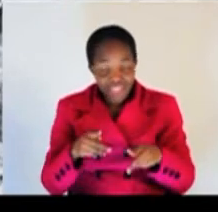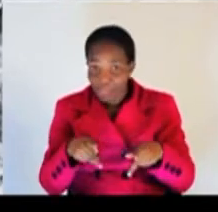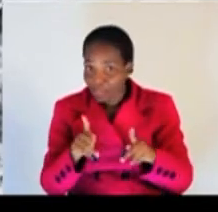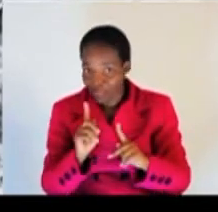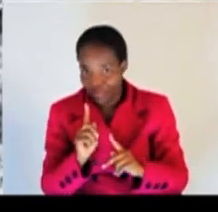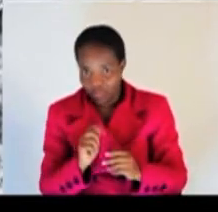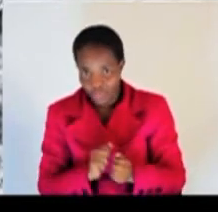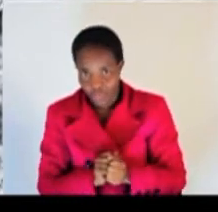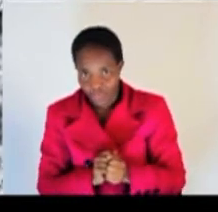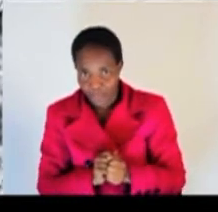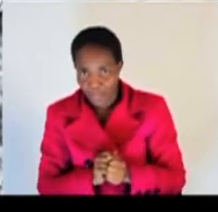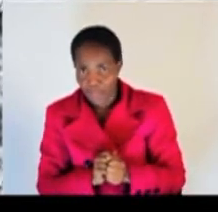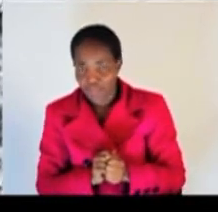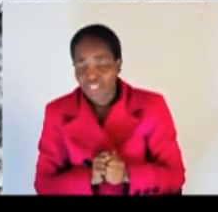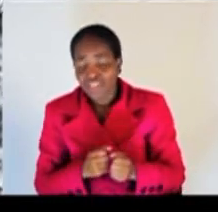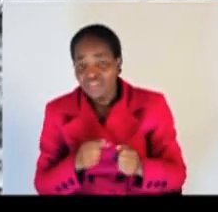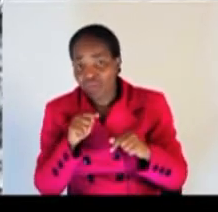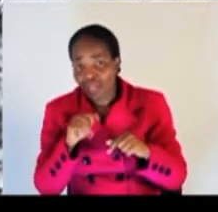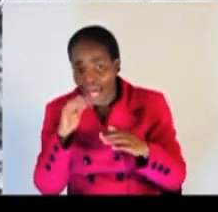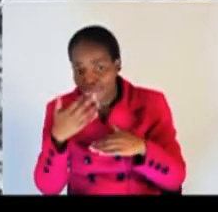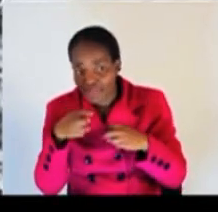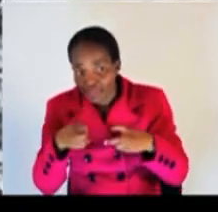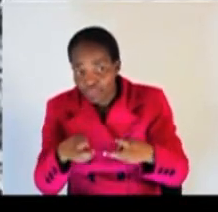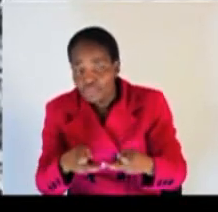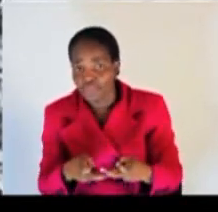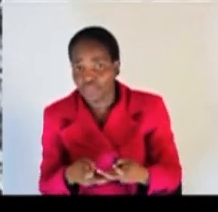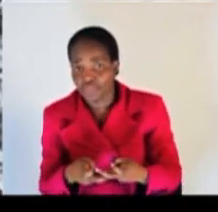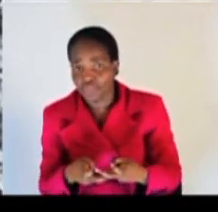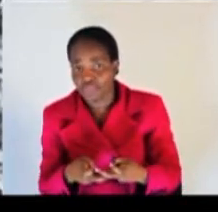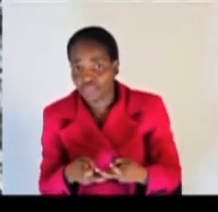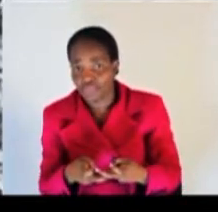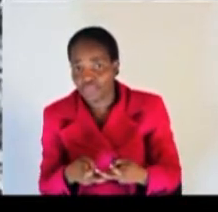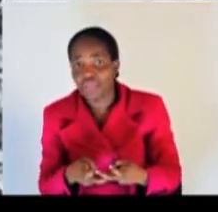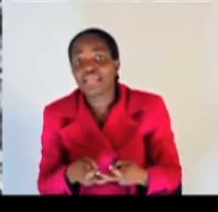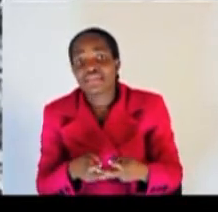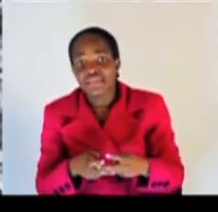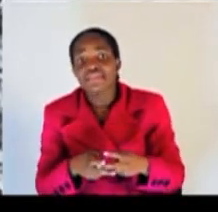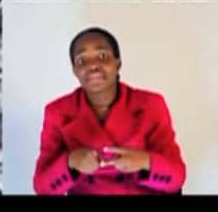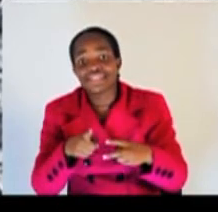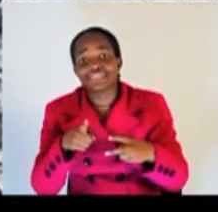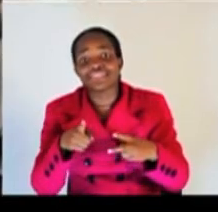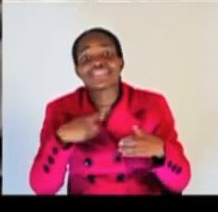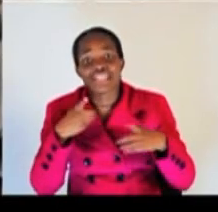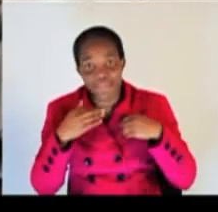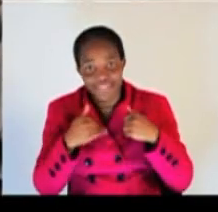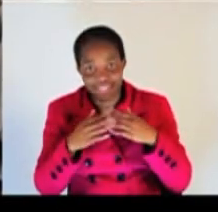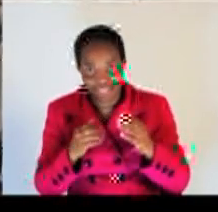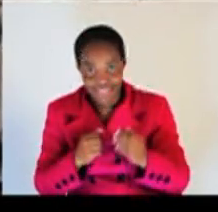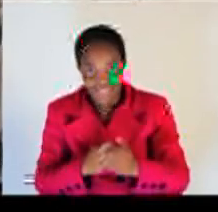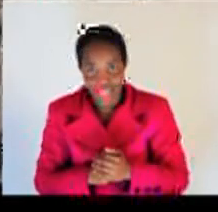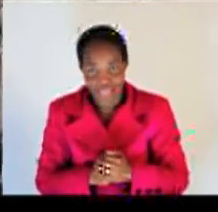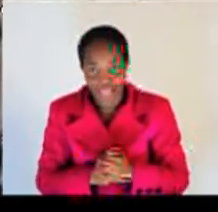a day of bloodshed. Soon after the meeting that we saw dramatized in the earlier scene,